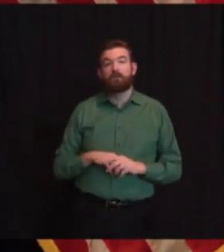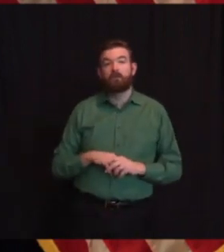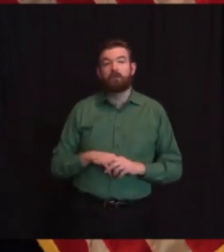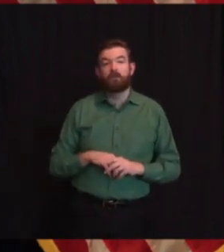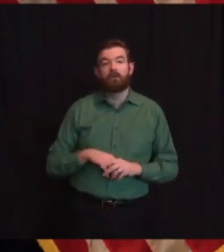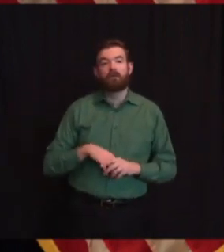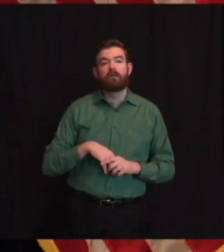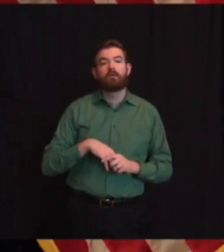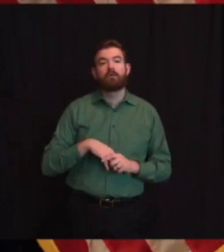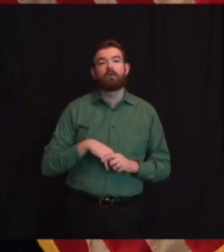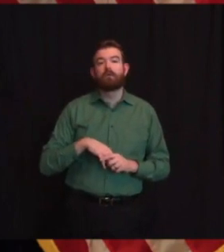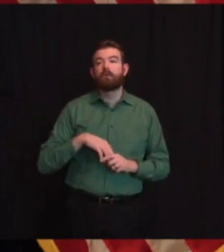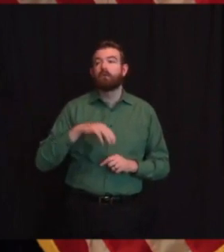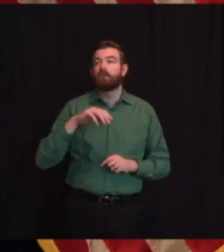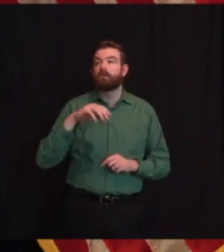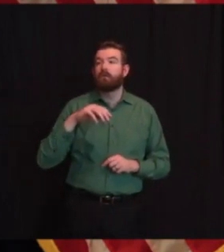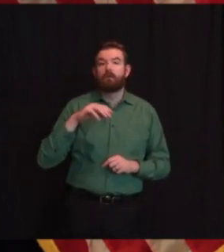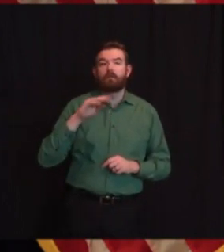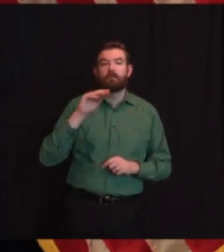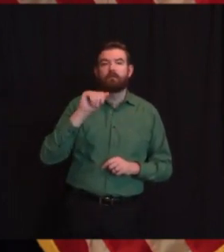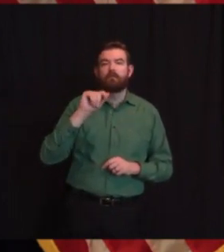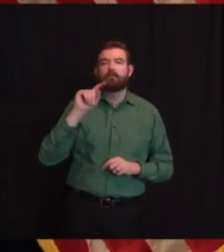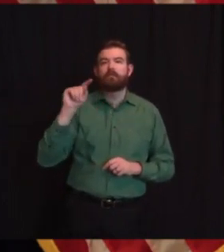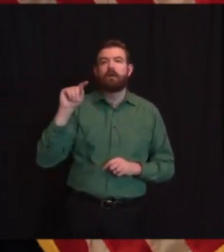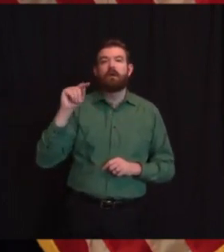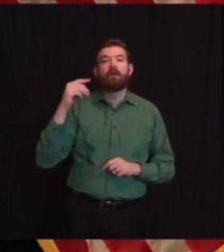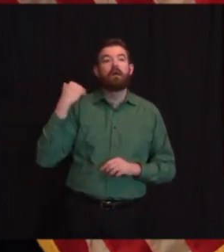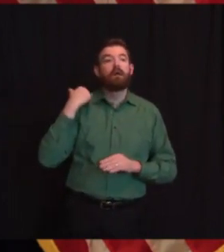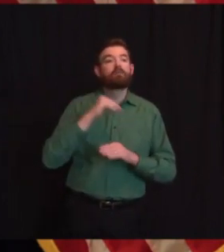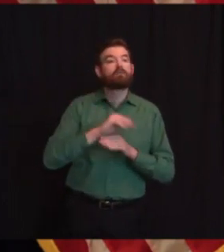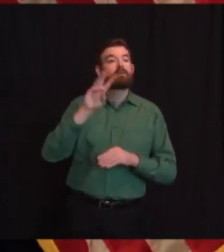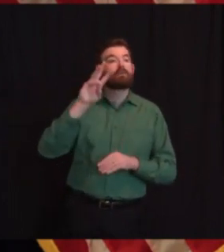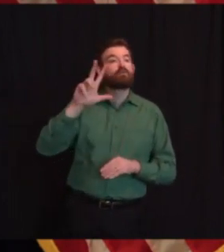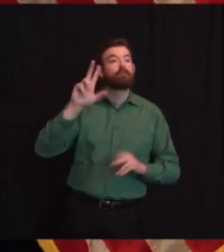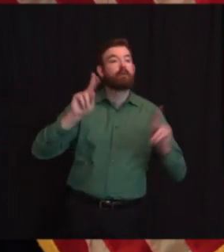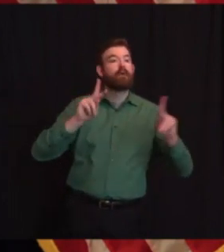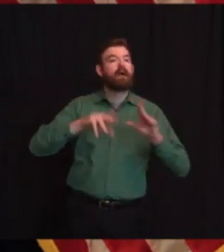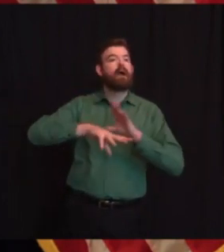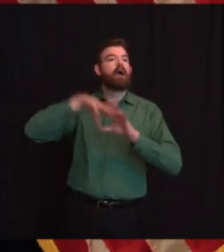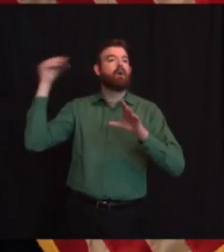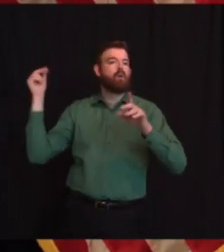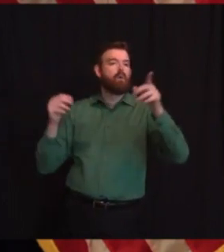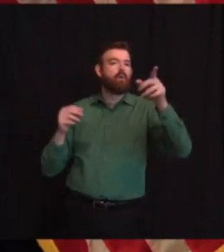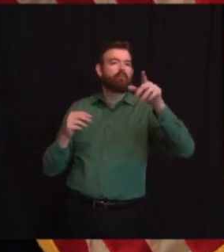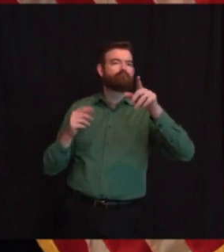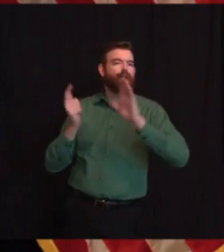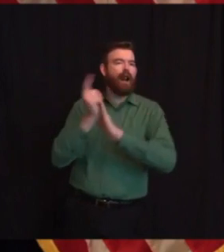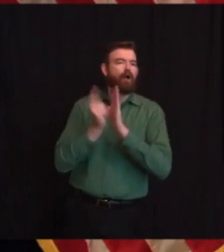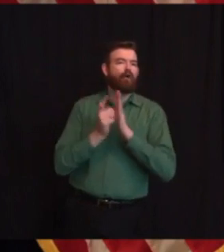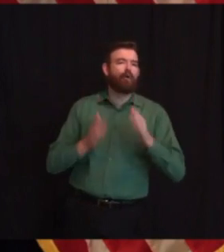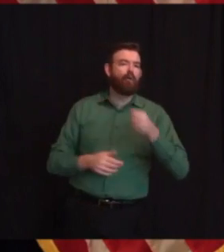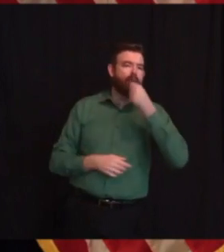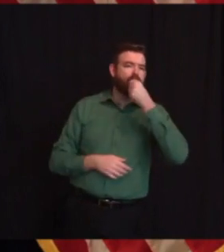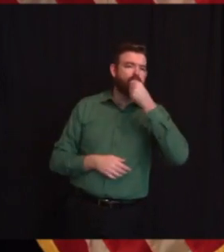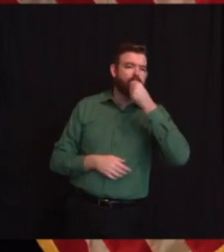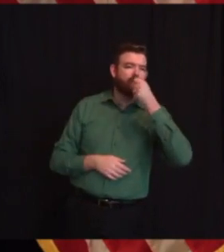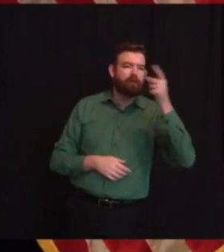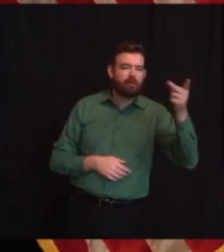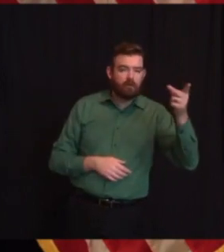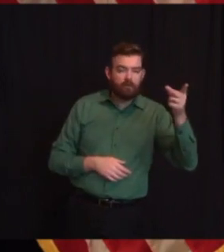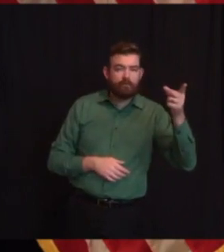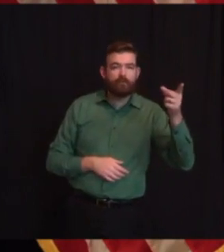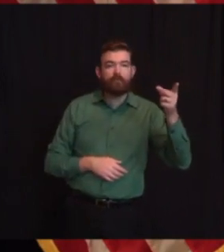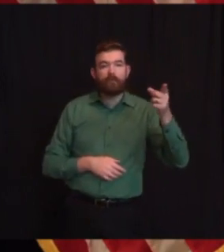and they're continuing to go through that, in addition to all of the other steps that the governor mentioned the commissioner's taking. I've got